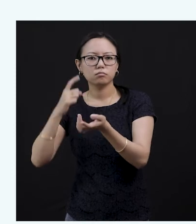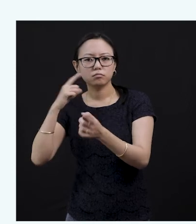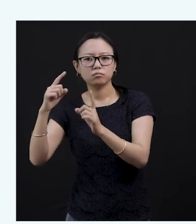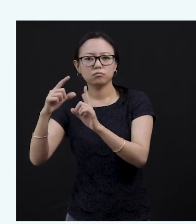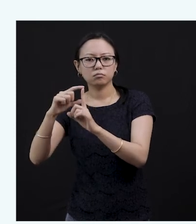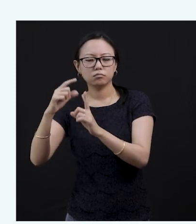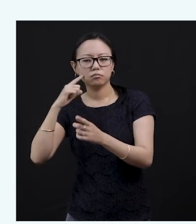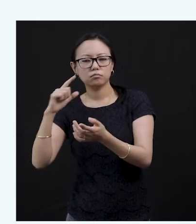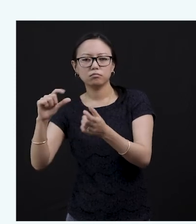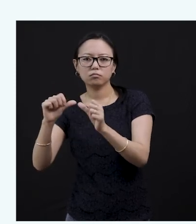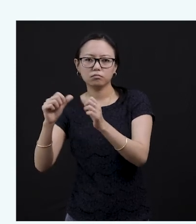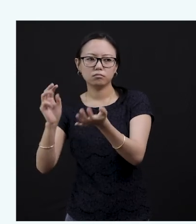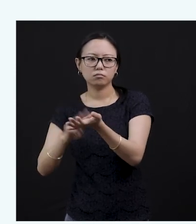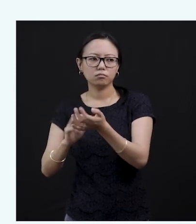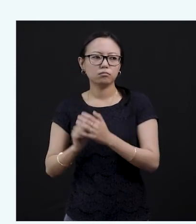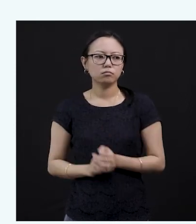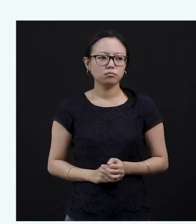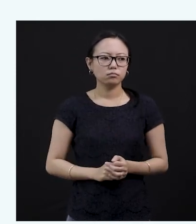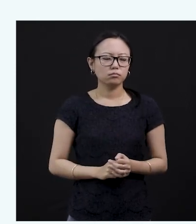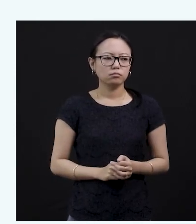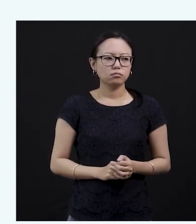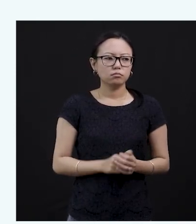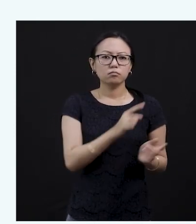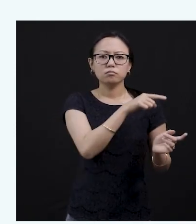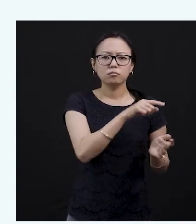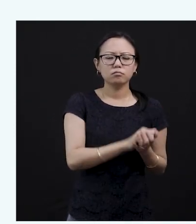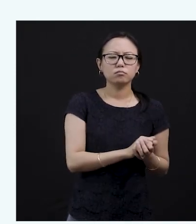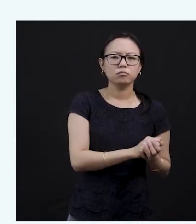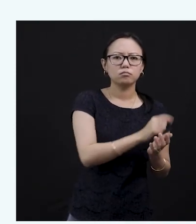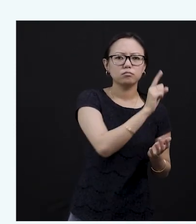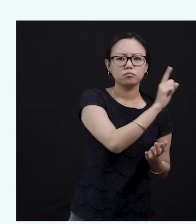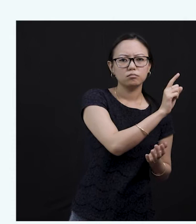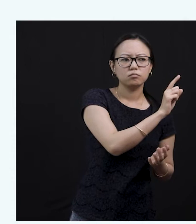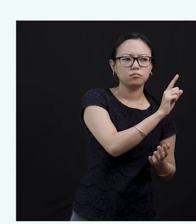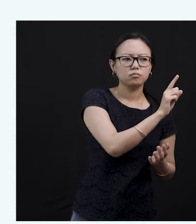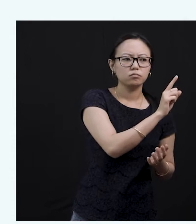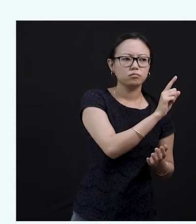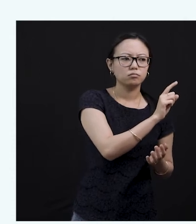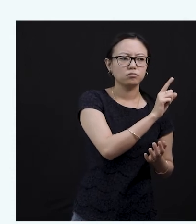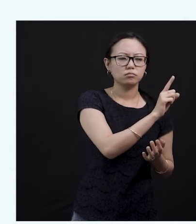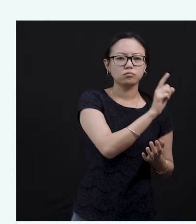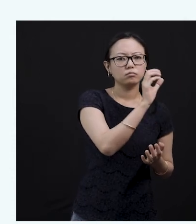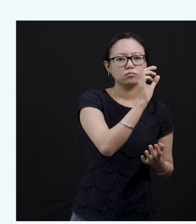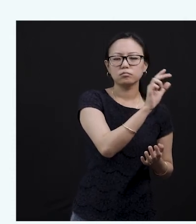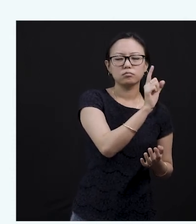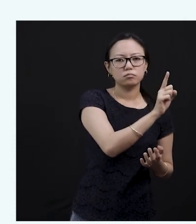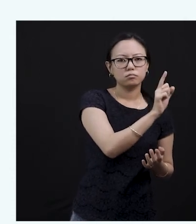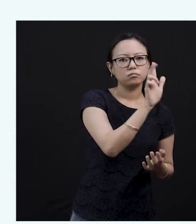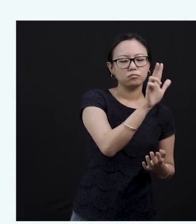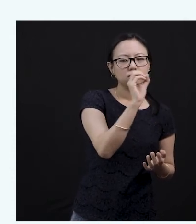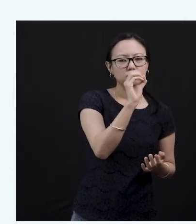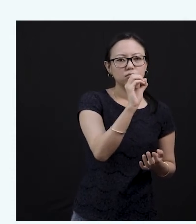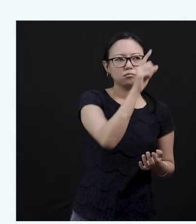and 360 lines in longitudes. Also, we have North Pole and South Pole. Then we